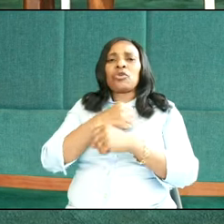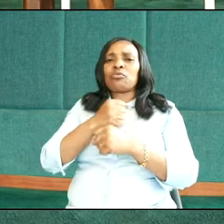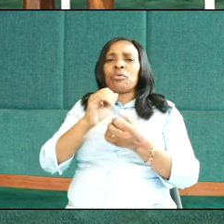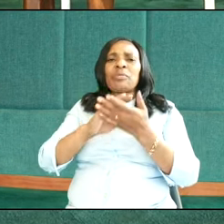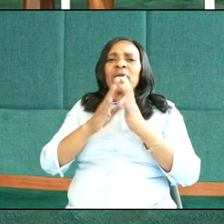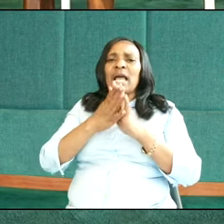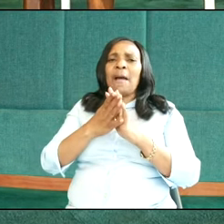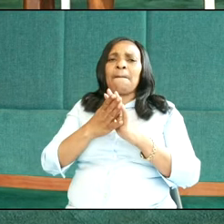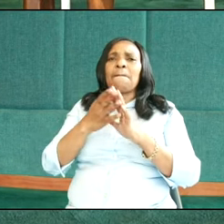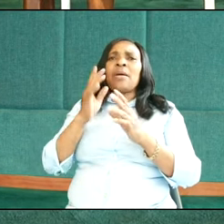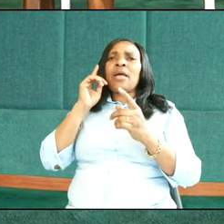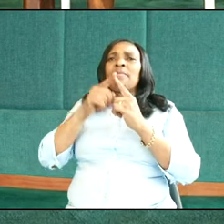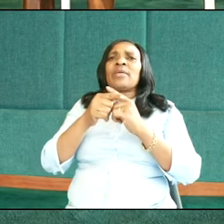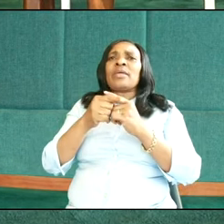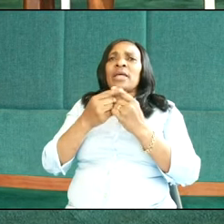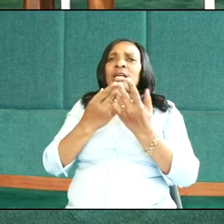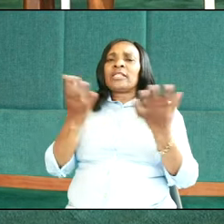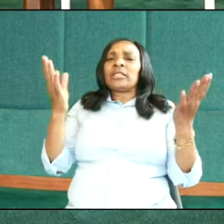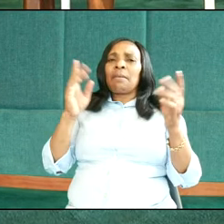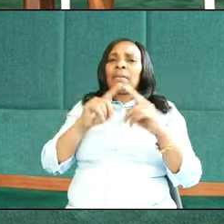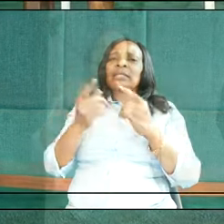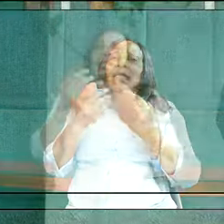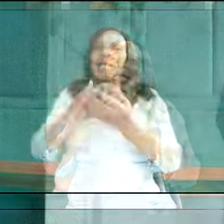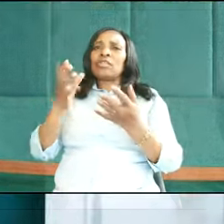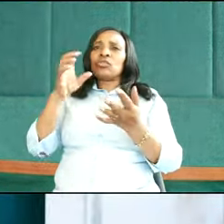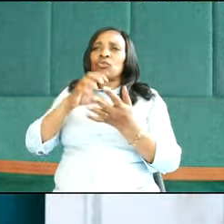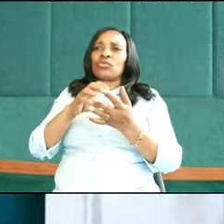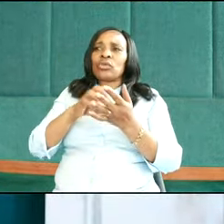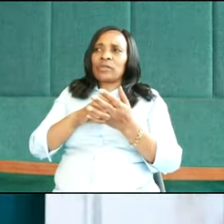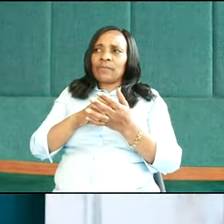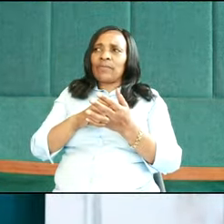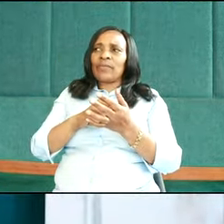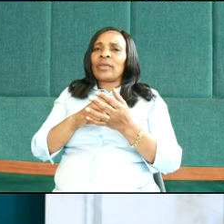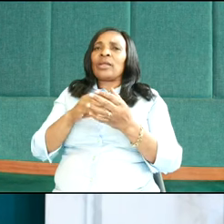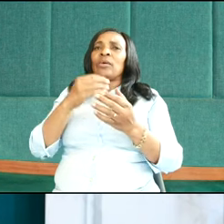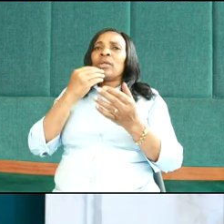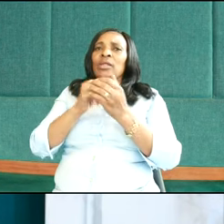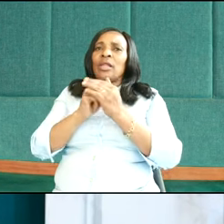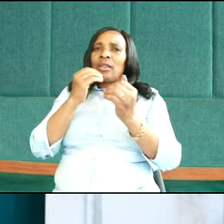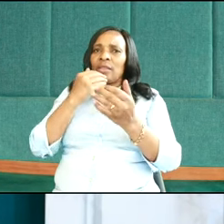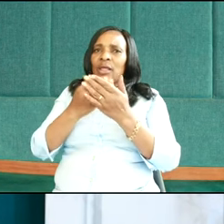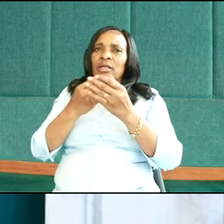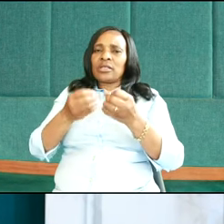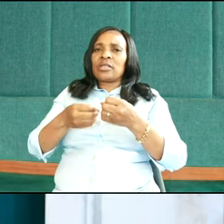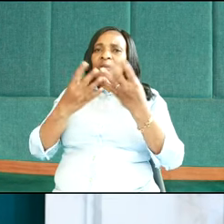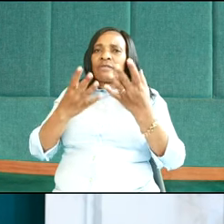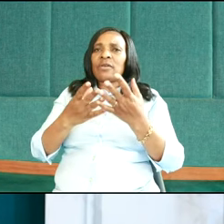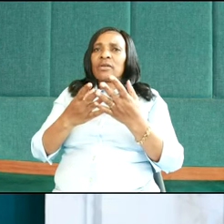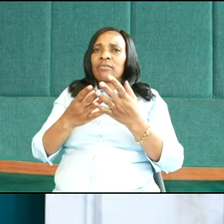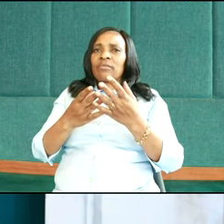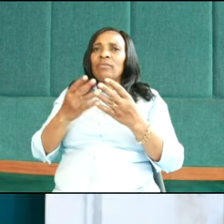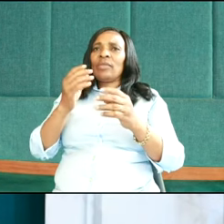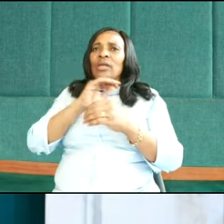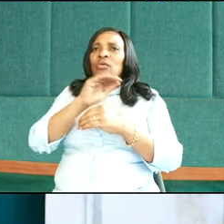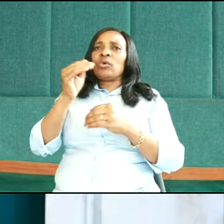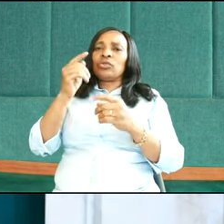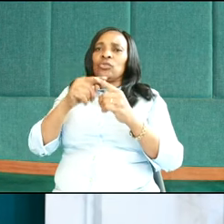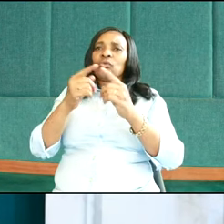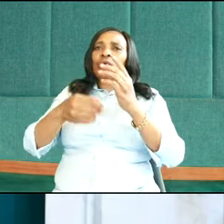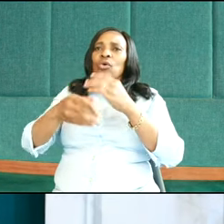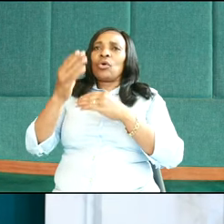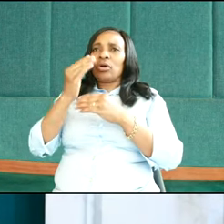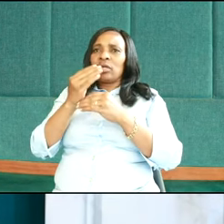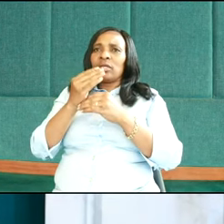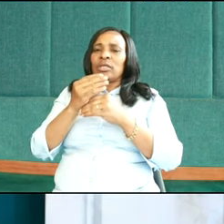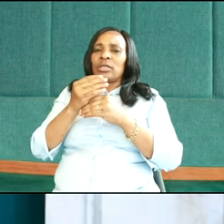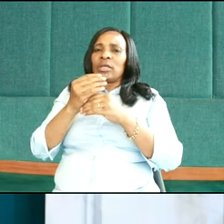anything, but in every situation, by prayer and petition, with thanksgiving, present your requests to God. And the